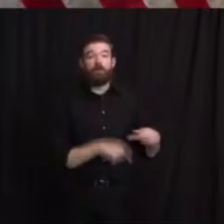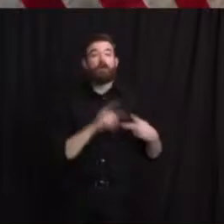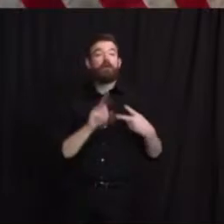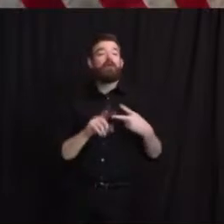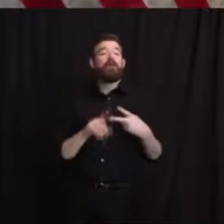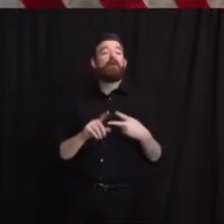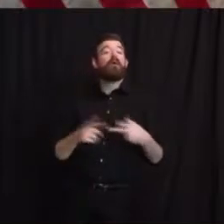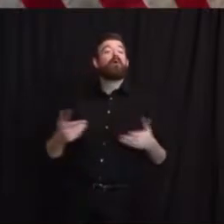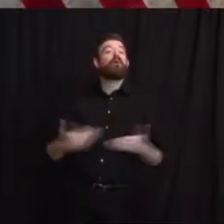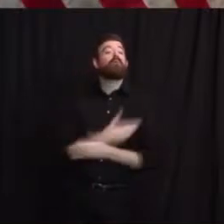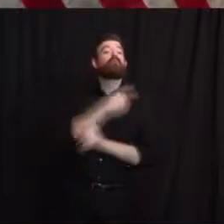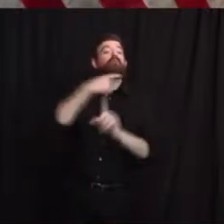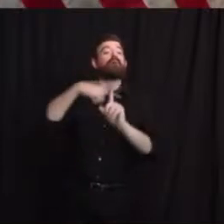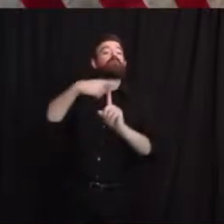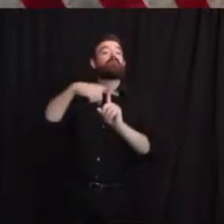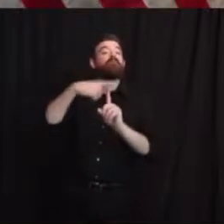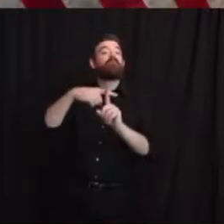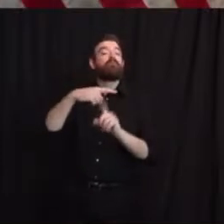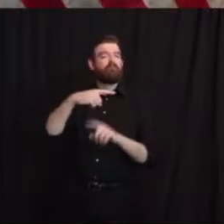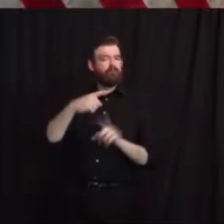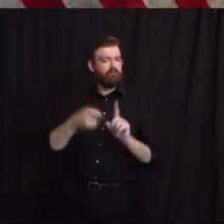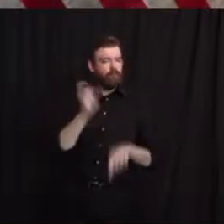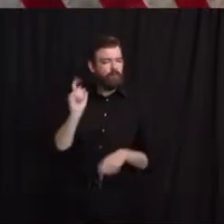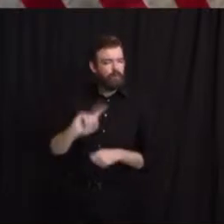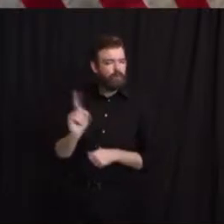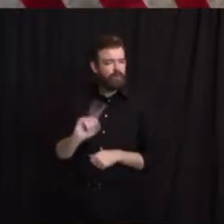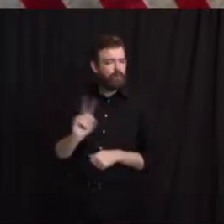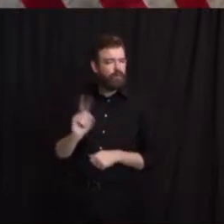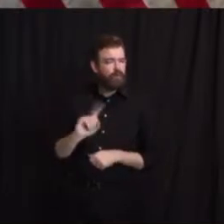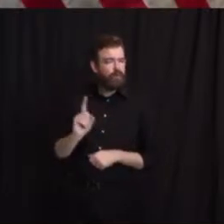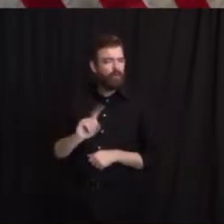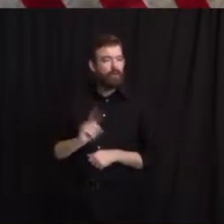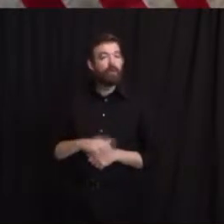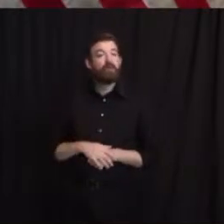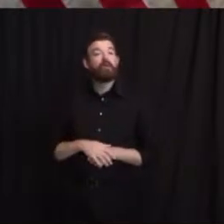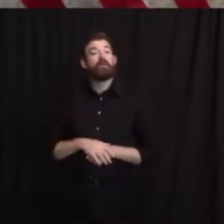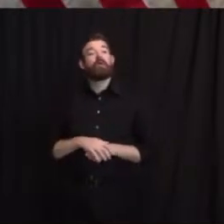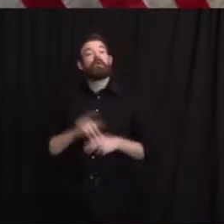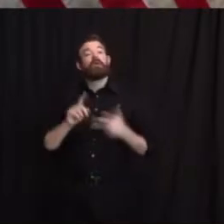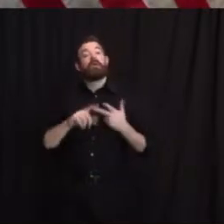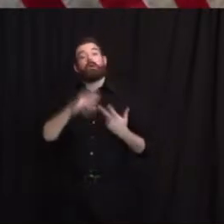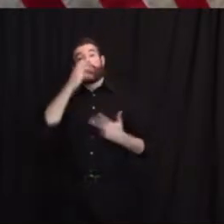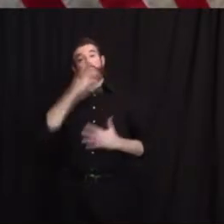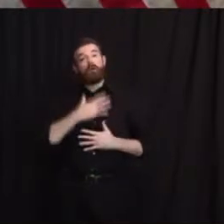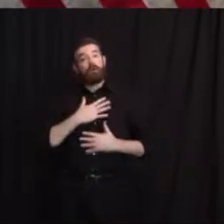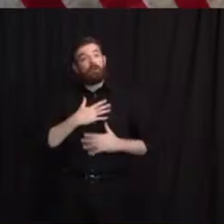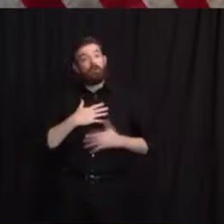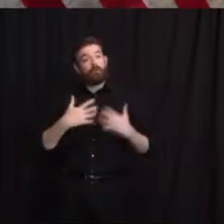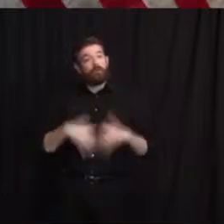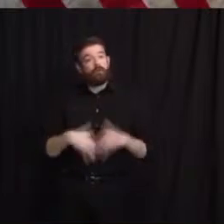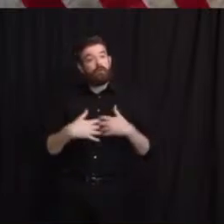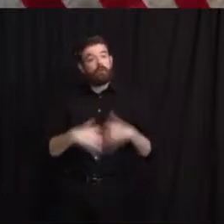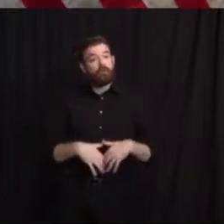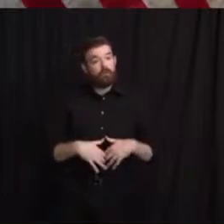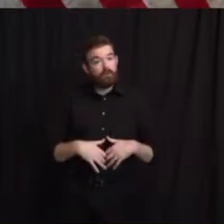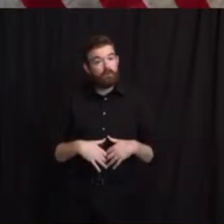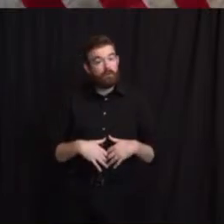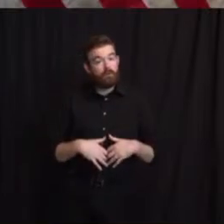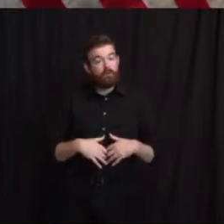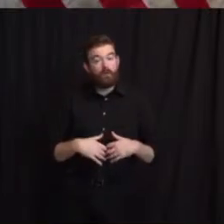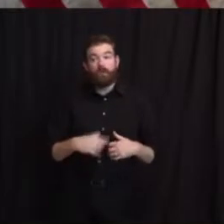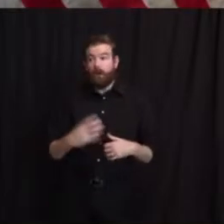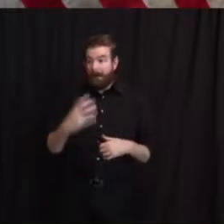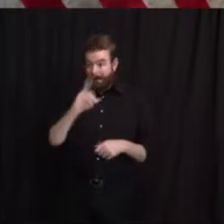what the survival rate has been in New Jersey for those that have been put on ventilators? Some counties and towns now are reporting numbers for